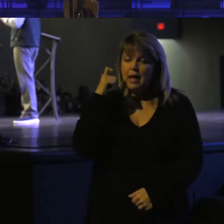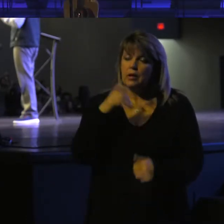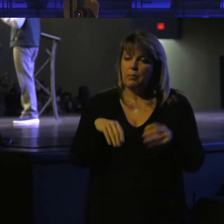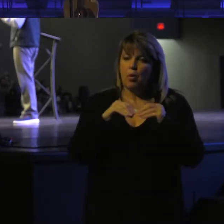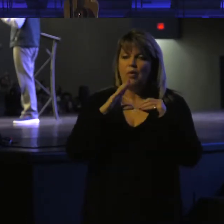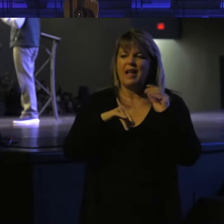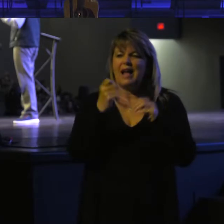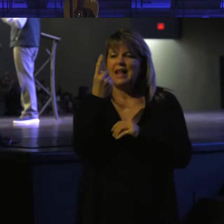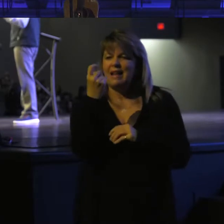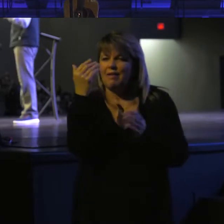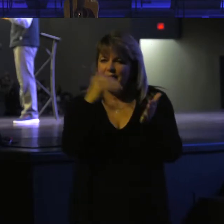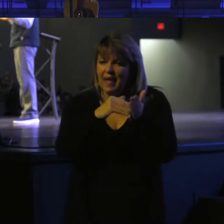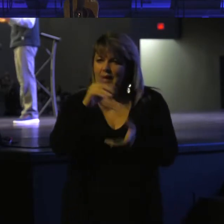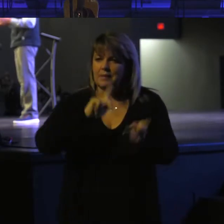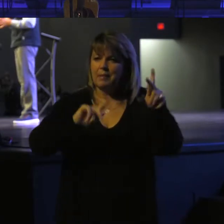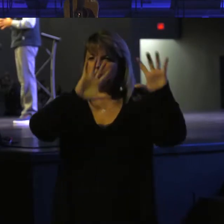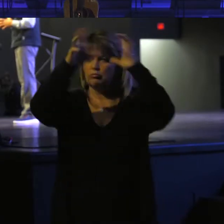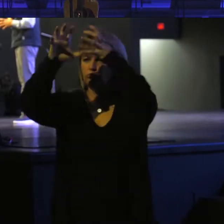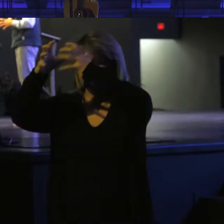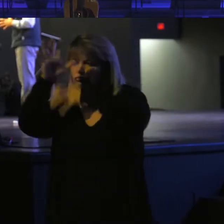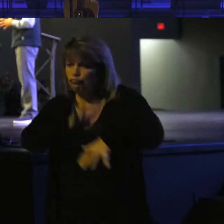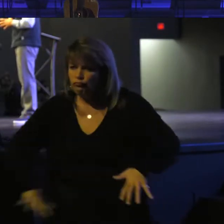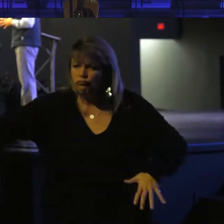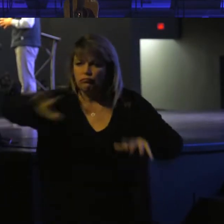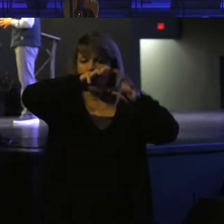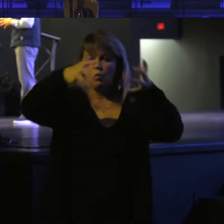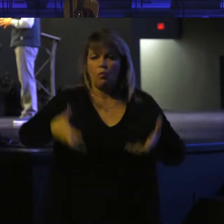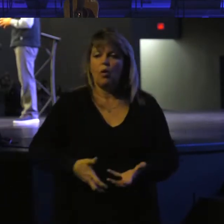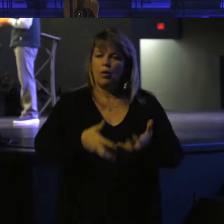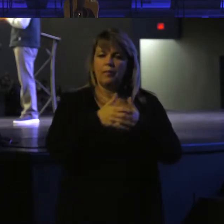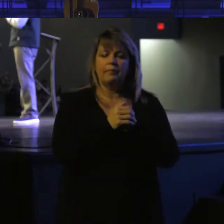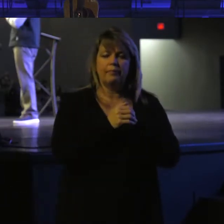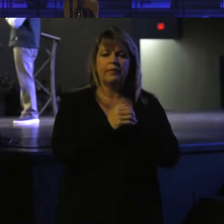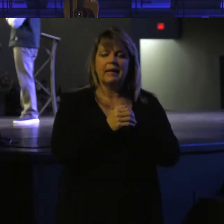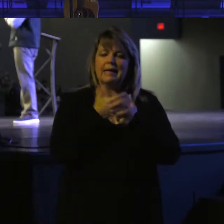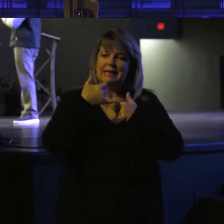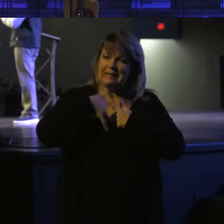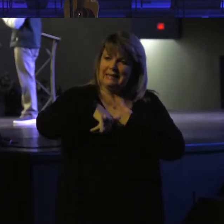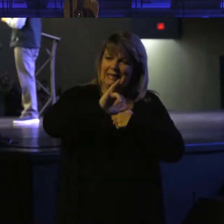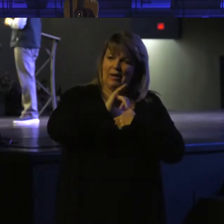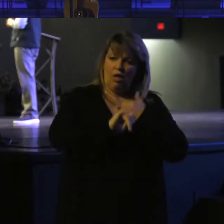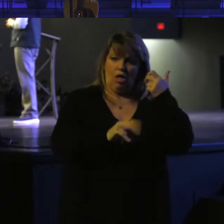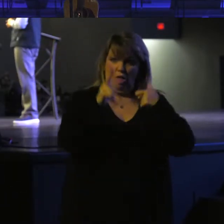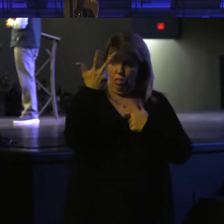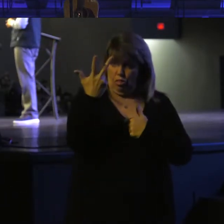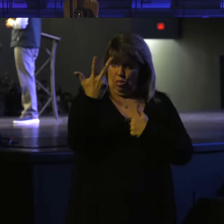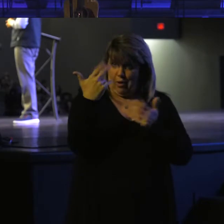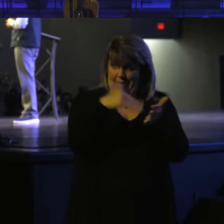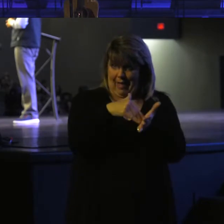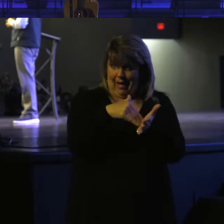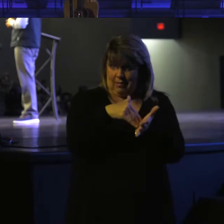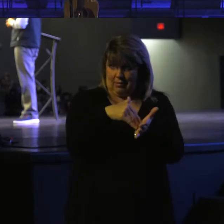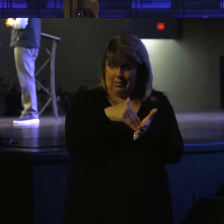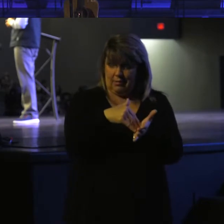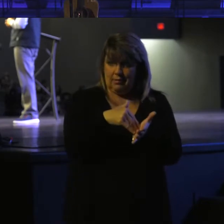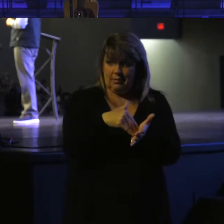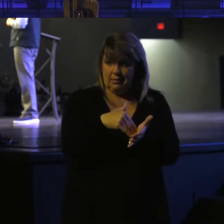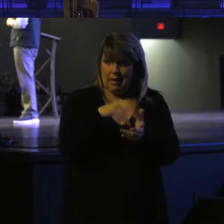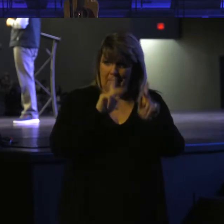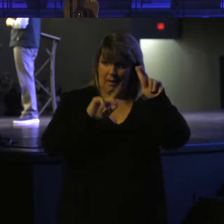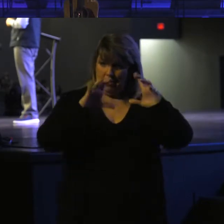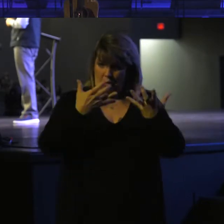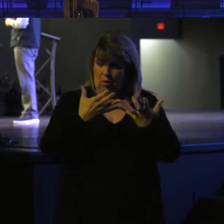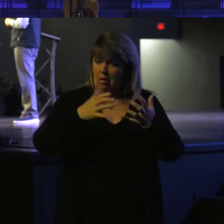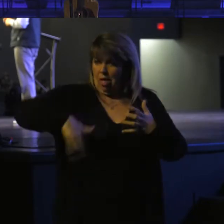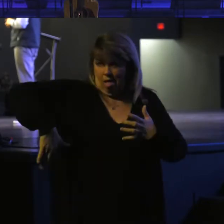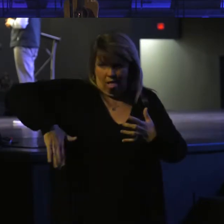than 11,000 people groups around the world, there are still 3,000 who have